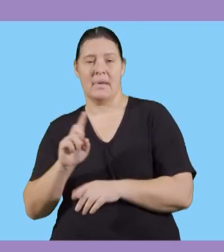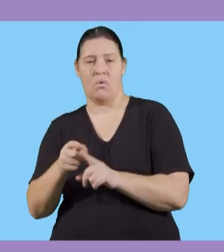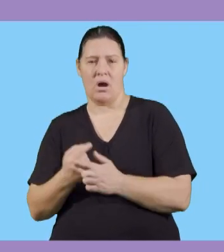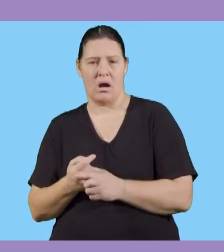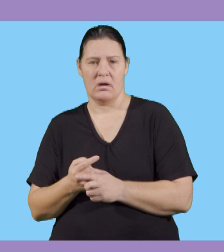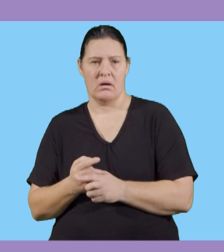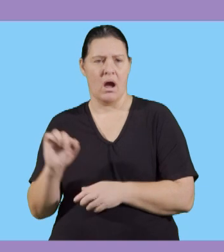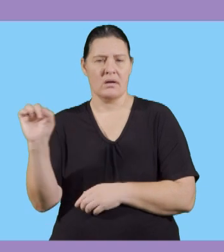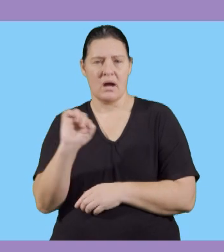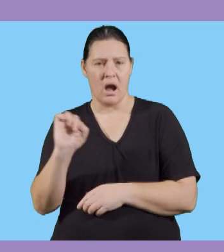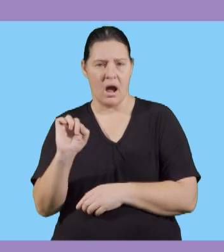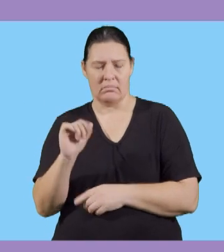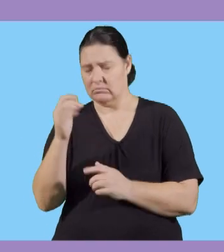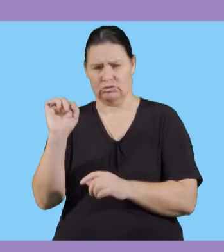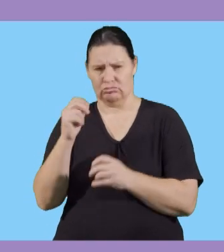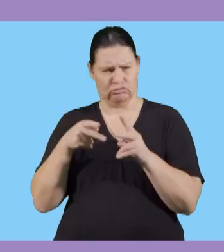car travel?